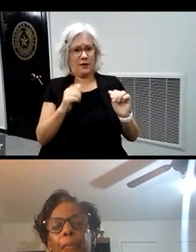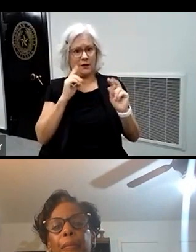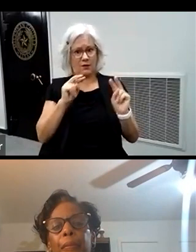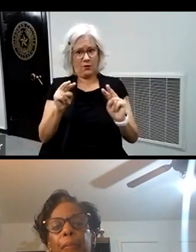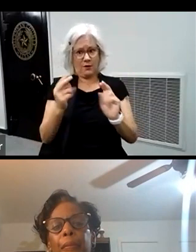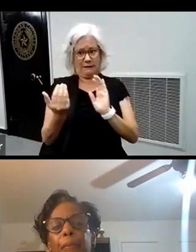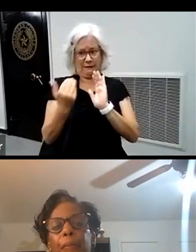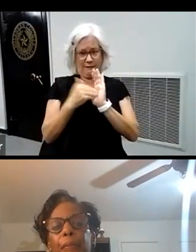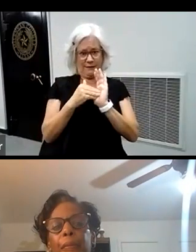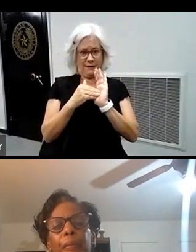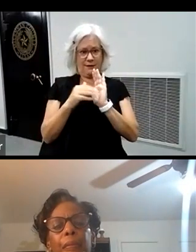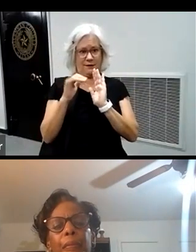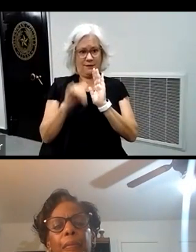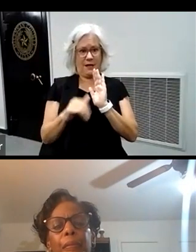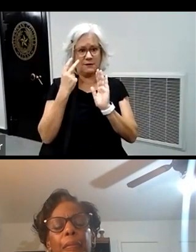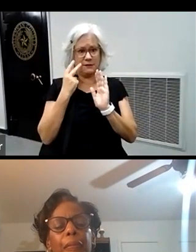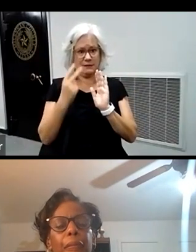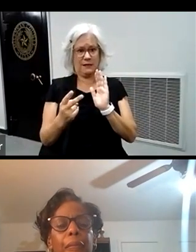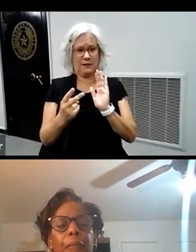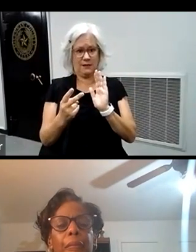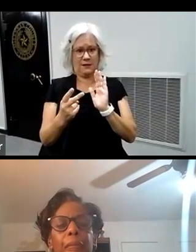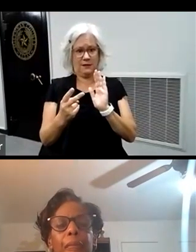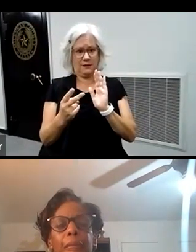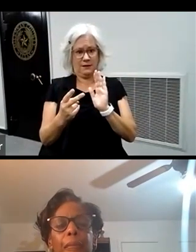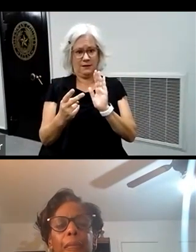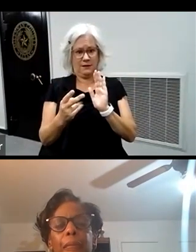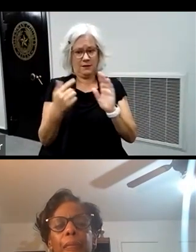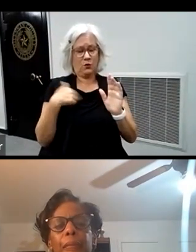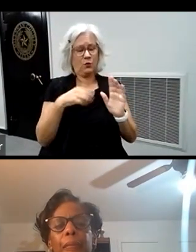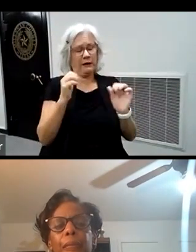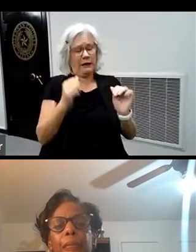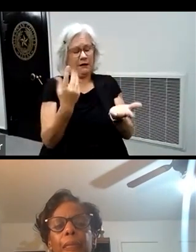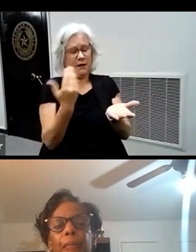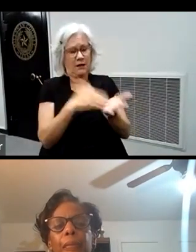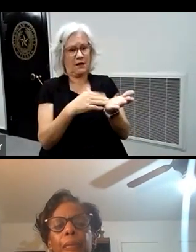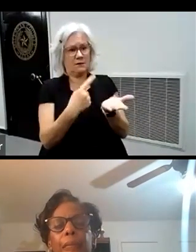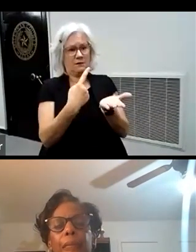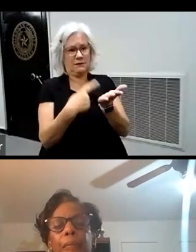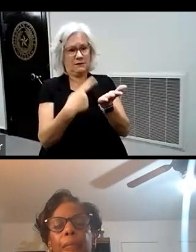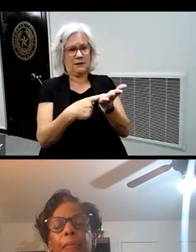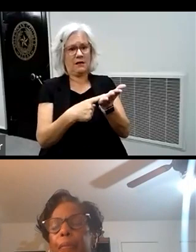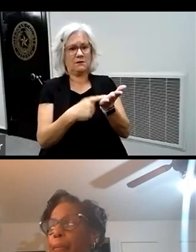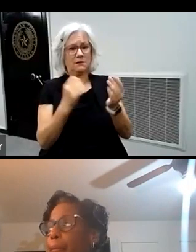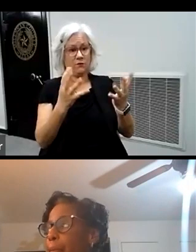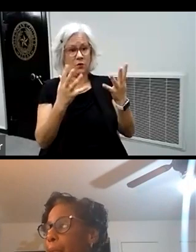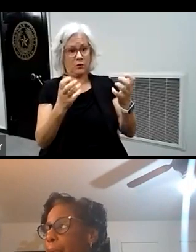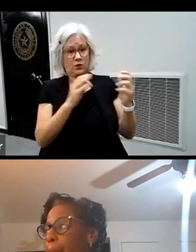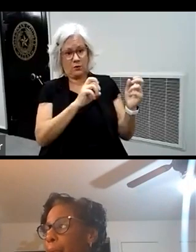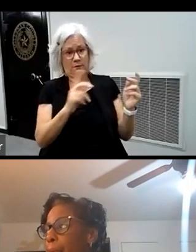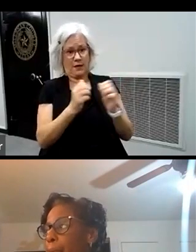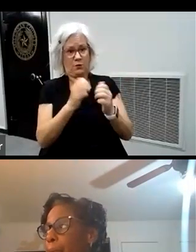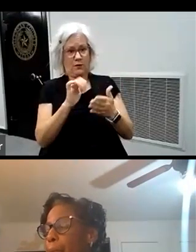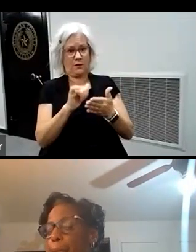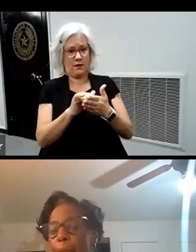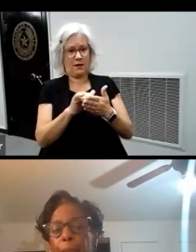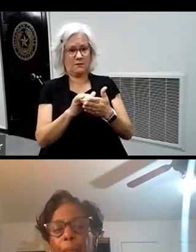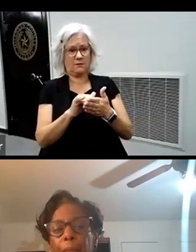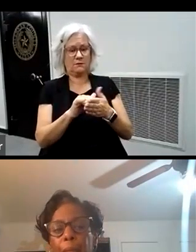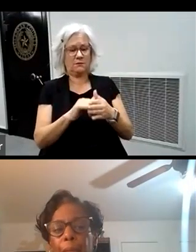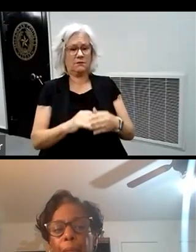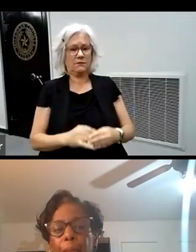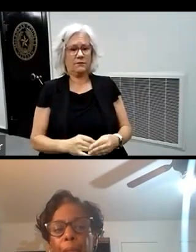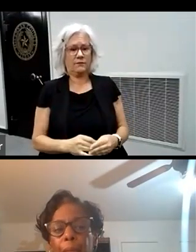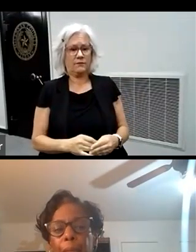reestablish that. Yes, and we can revisit it and bring, if the city would like to move back forward with it, we'll bring it back to the court. Okay.